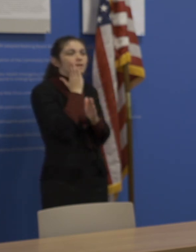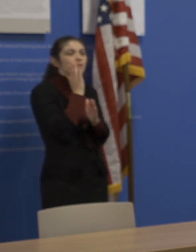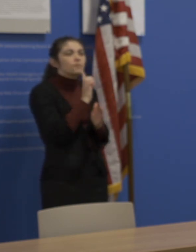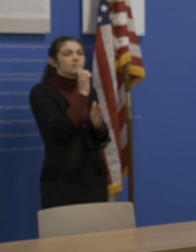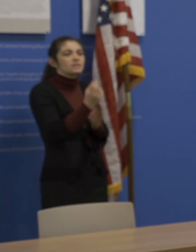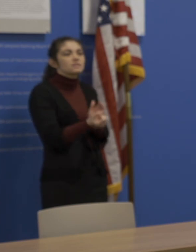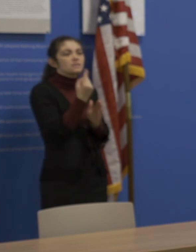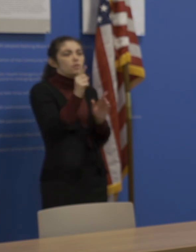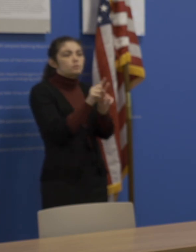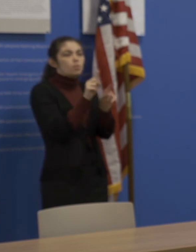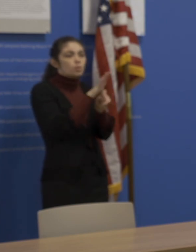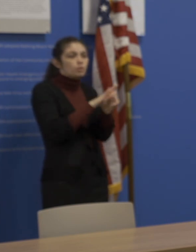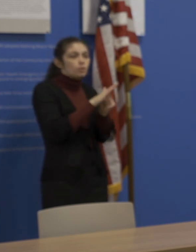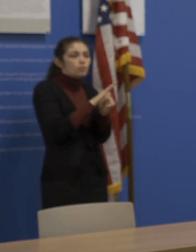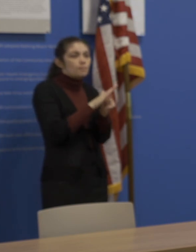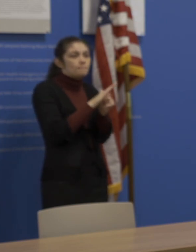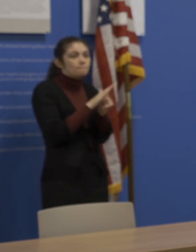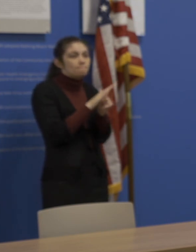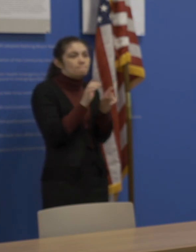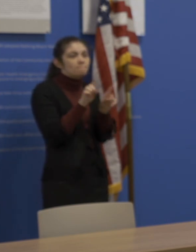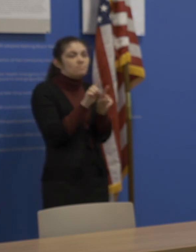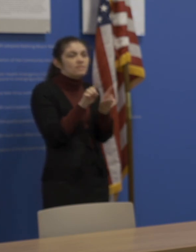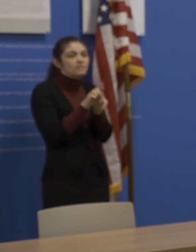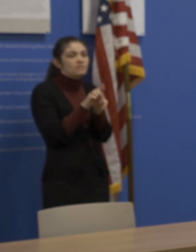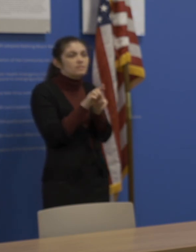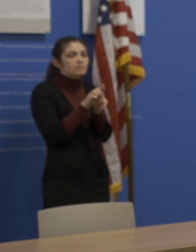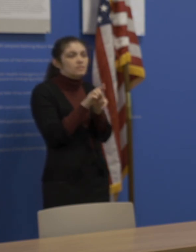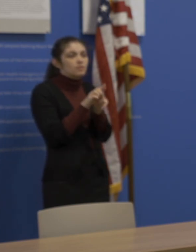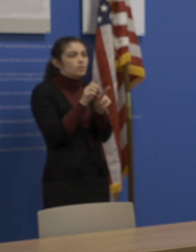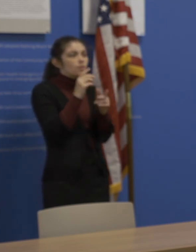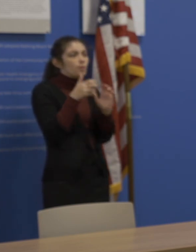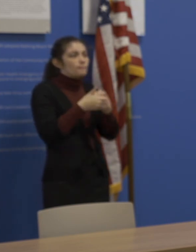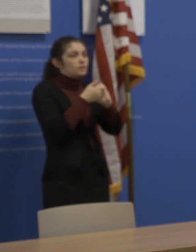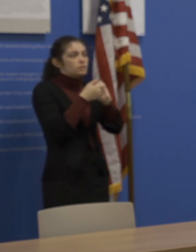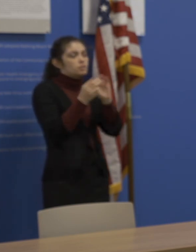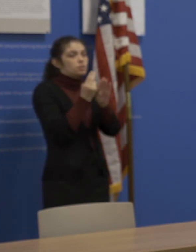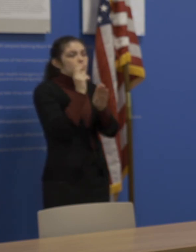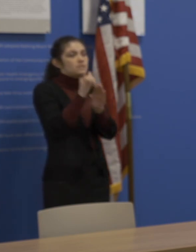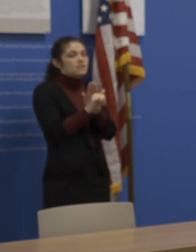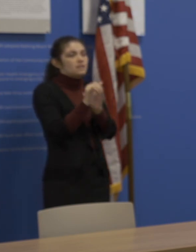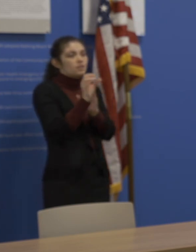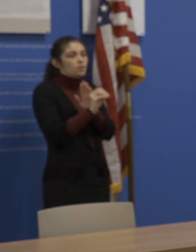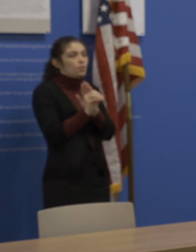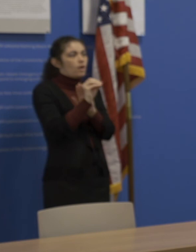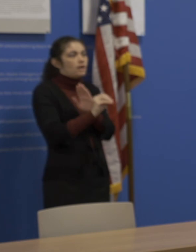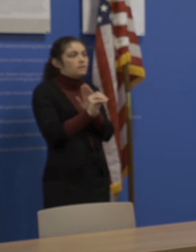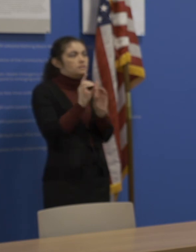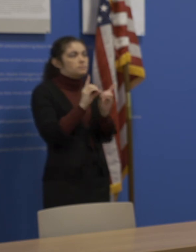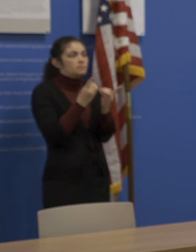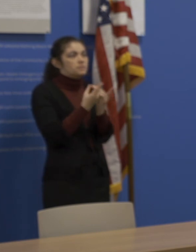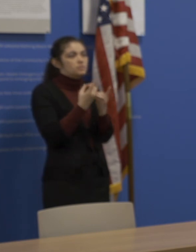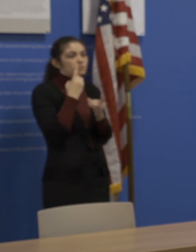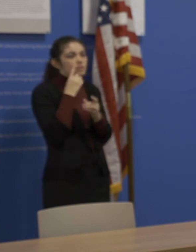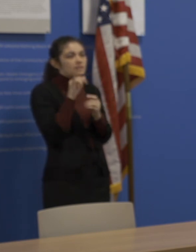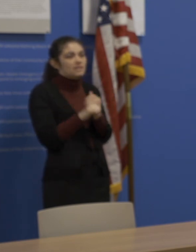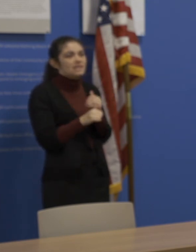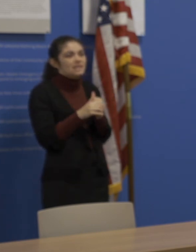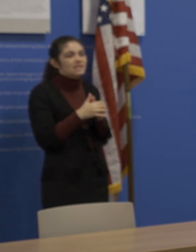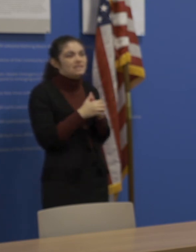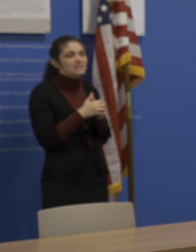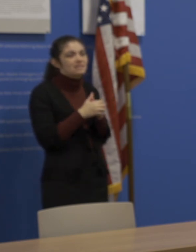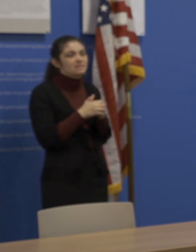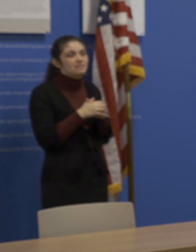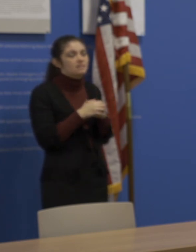like. And then at the local level, we also do that. And our hospital partners are using this information from the Ohio Hospital Association and the Ohio Department of Health to